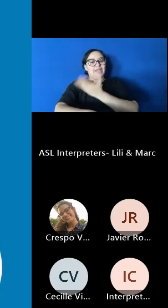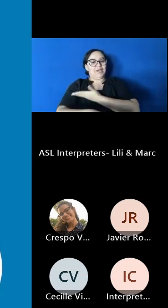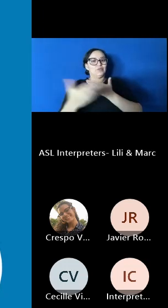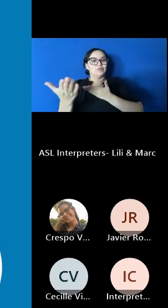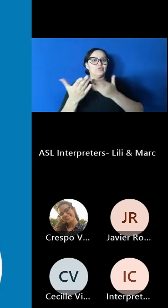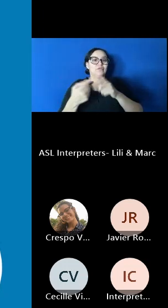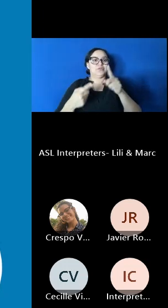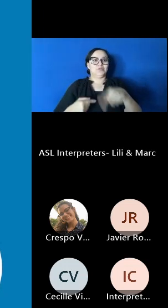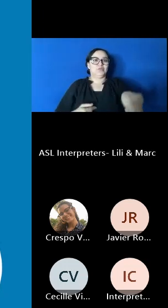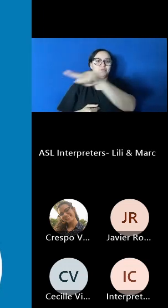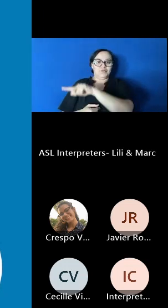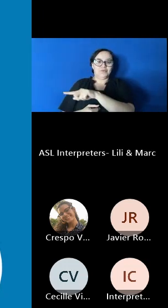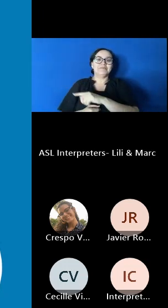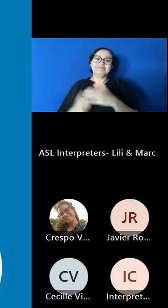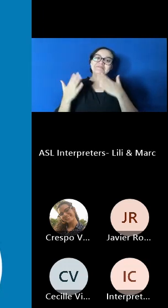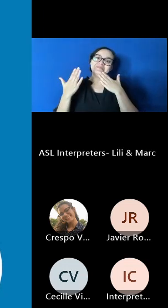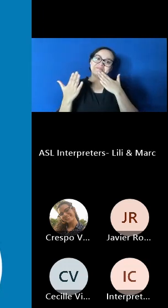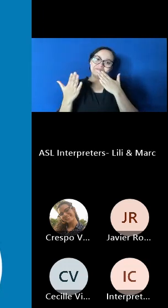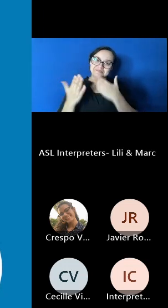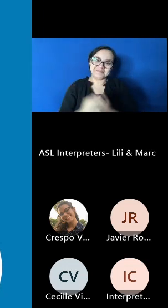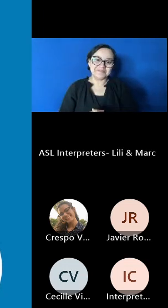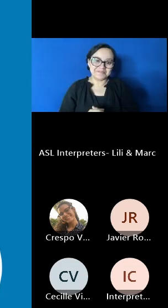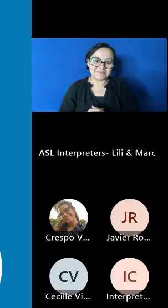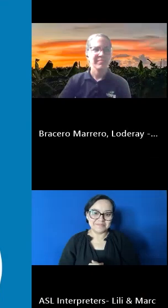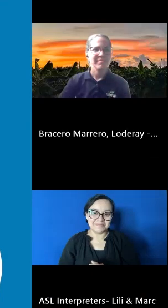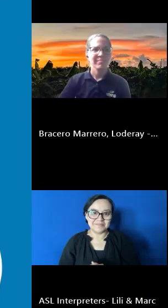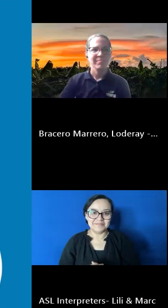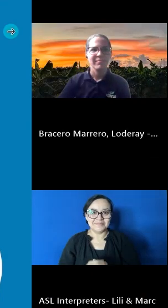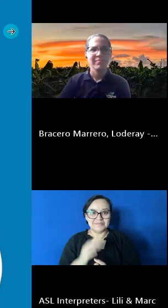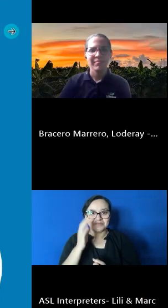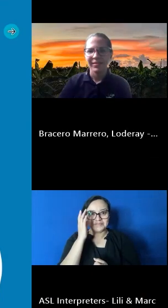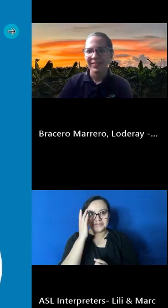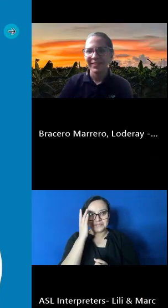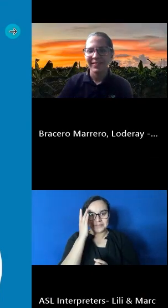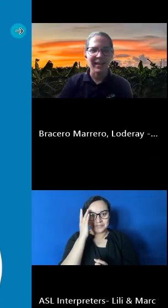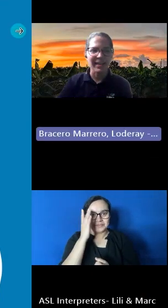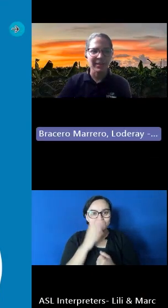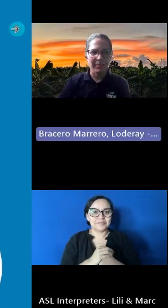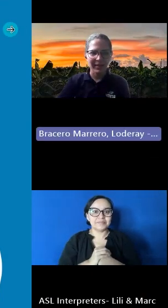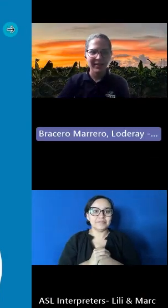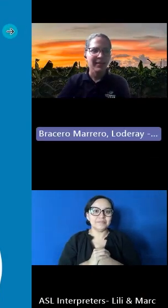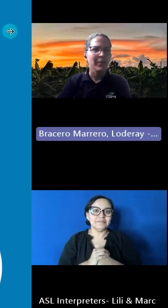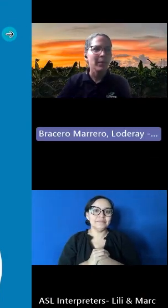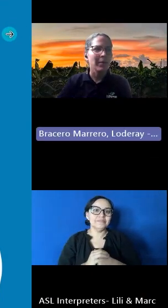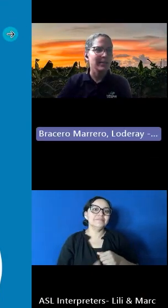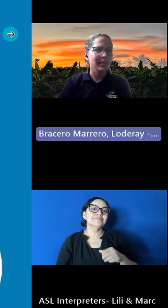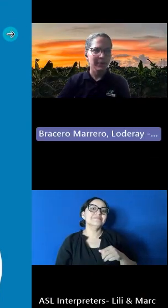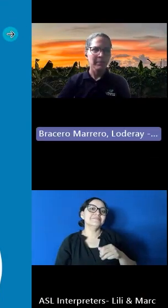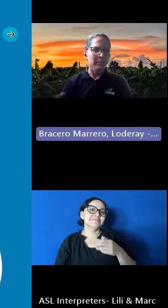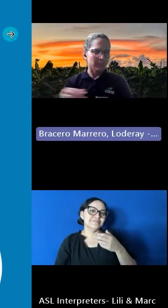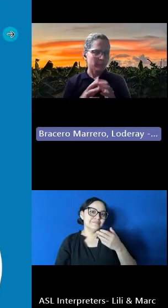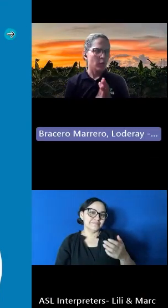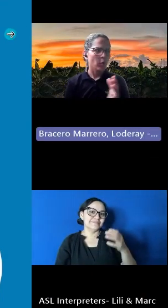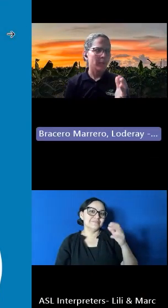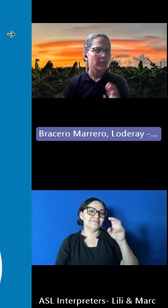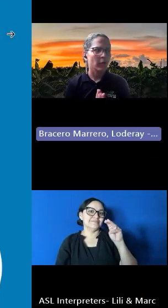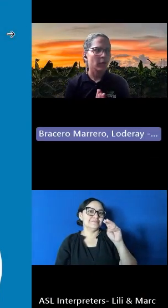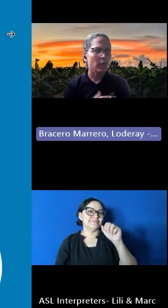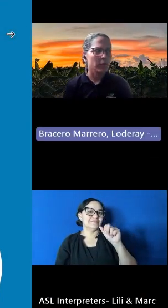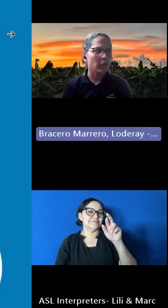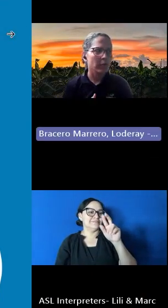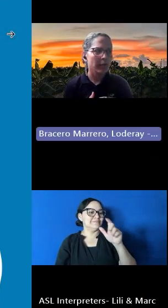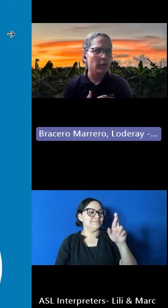a ustedes. and Gracias de nuevo. make our services to you better. Thank you Gracias, again. Bill. Un placer. Thank you, Bill. A